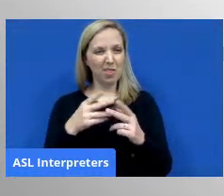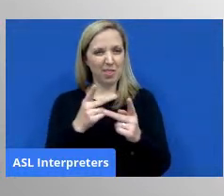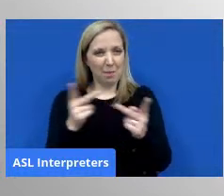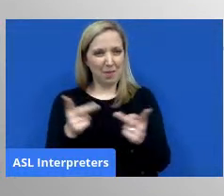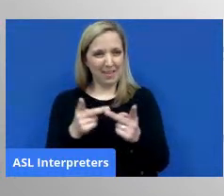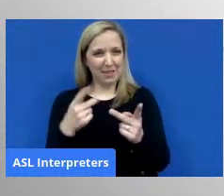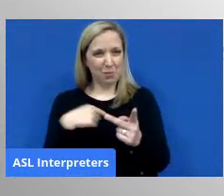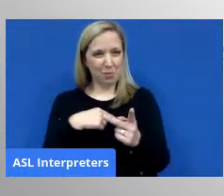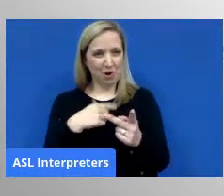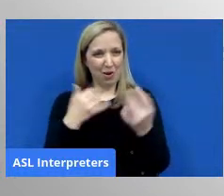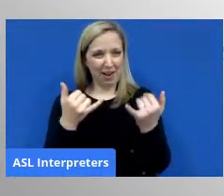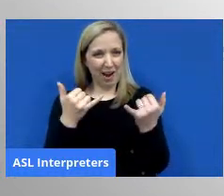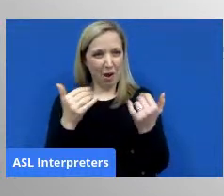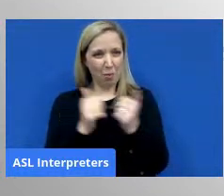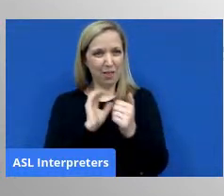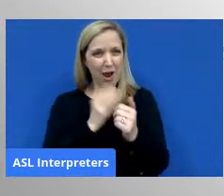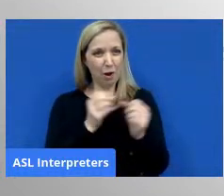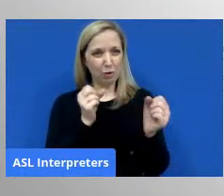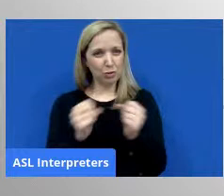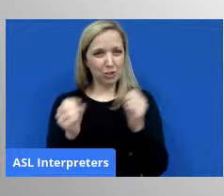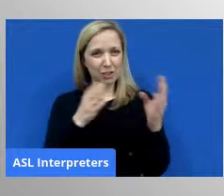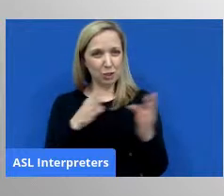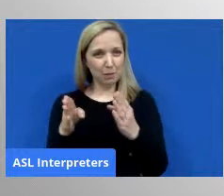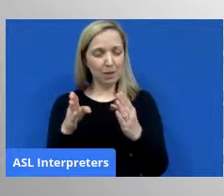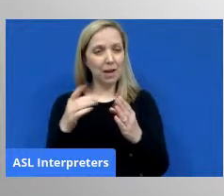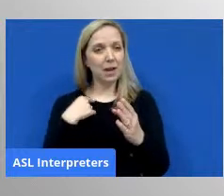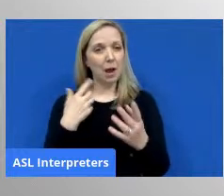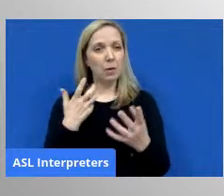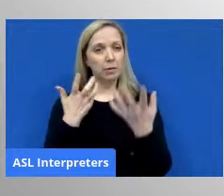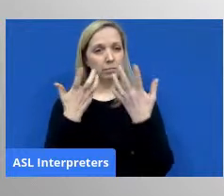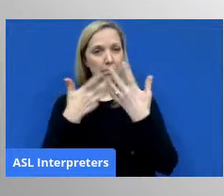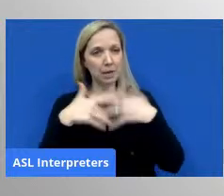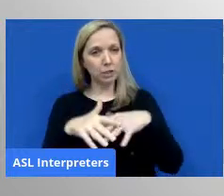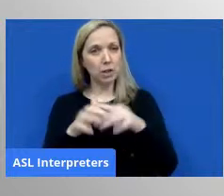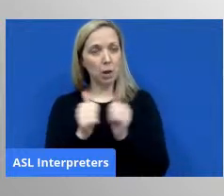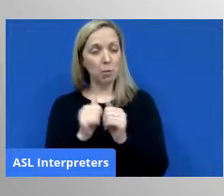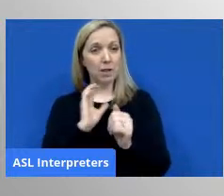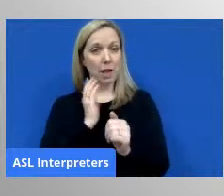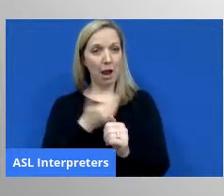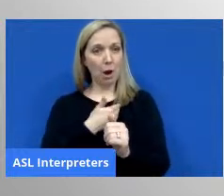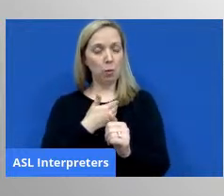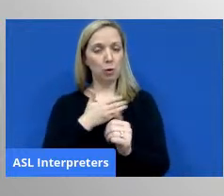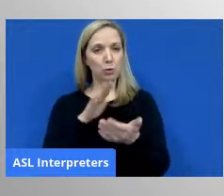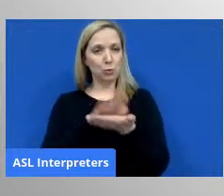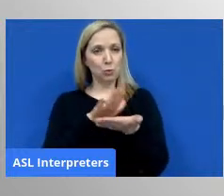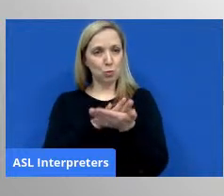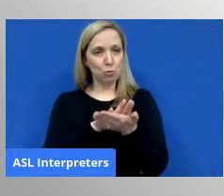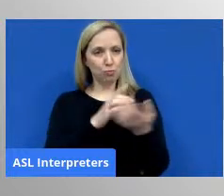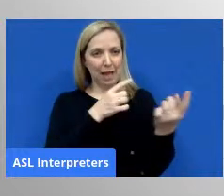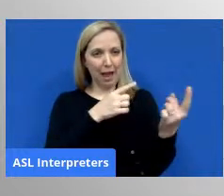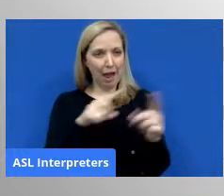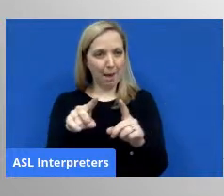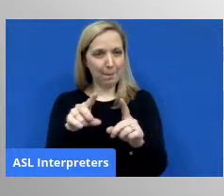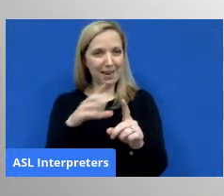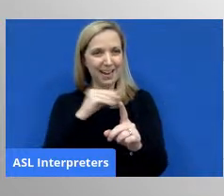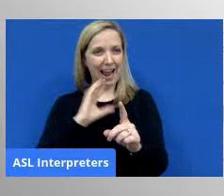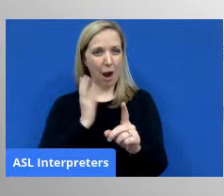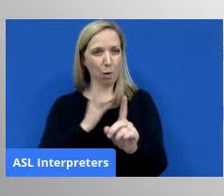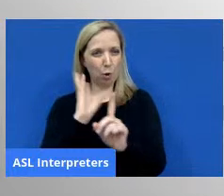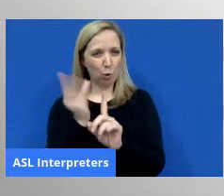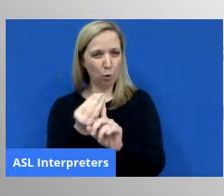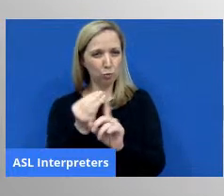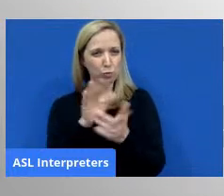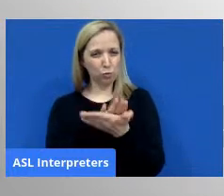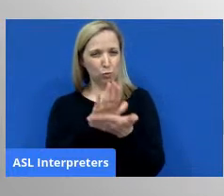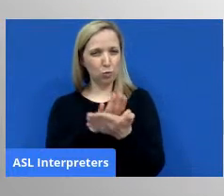able to articulate alignment. It aligns with climate and culture, as someone already stated. And this is very important work that we're